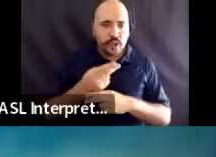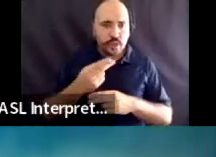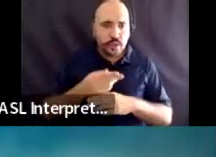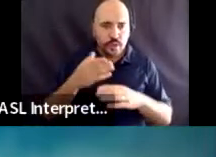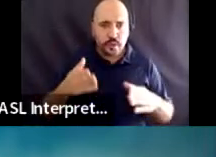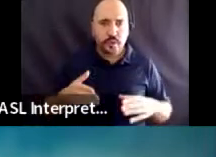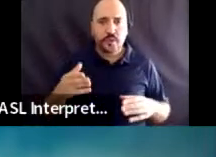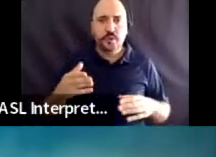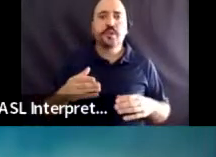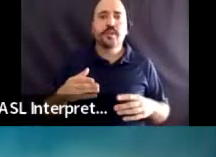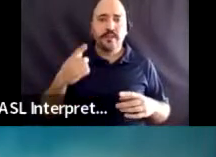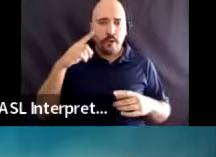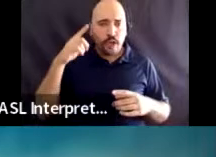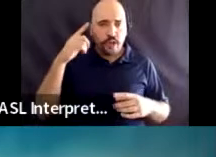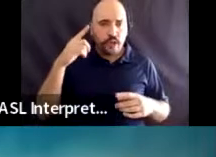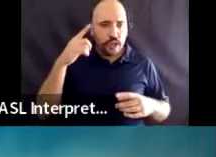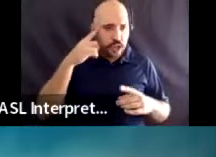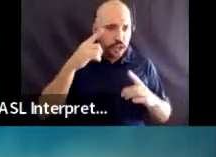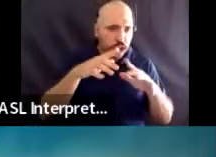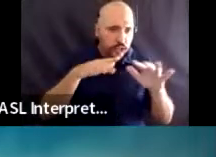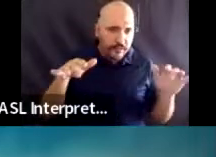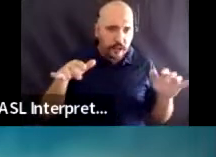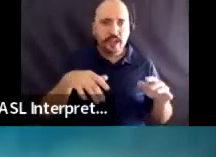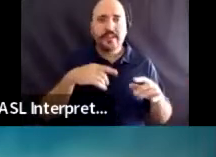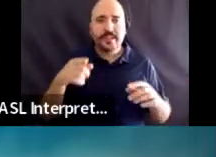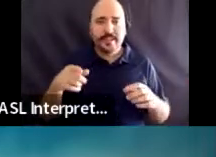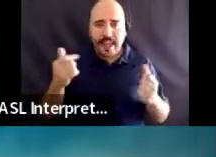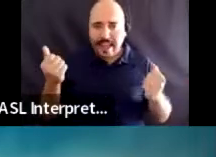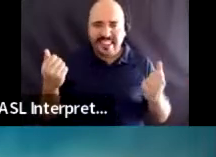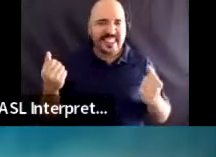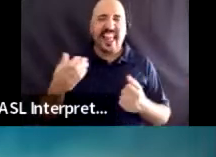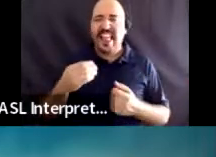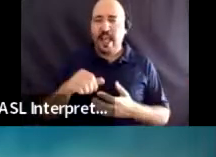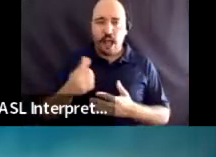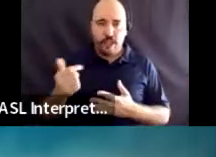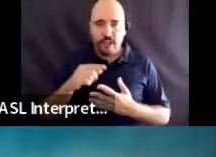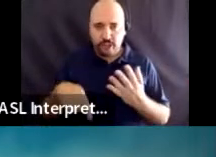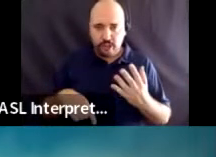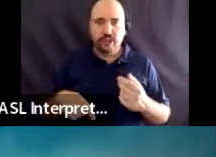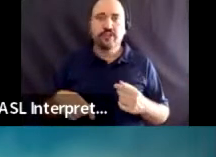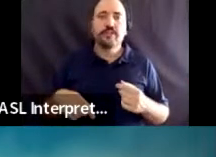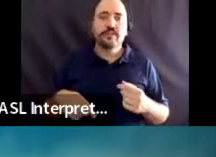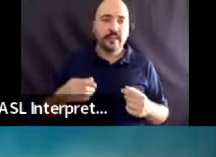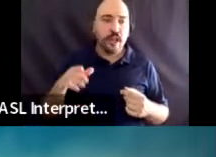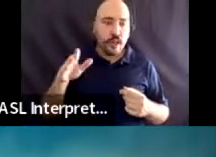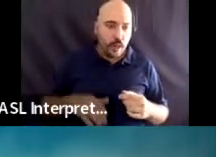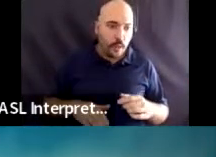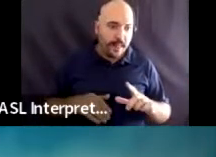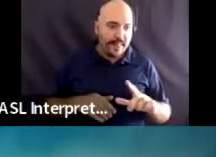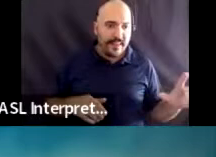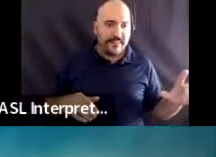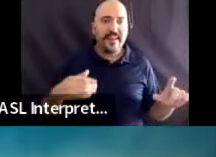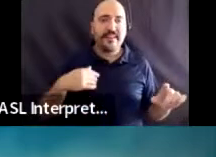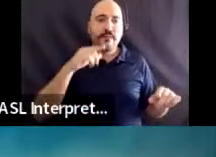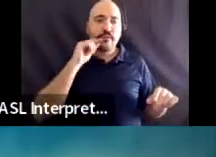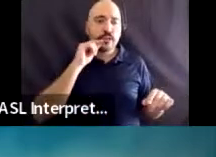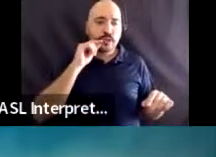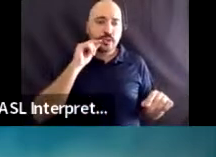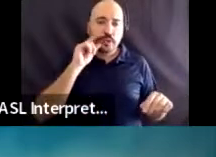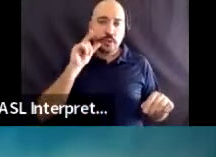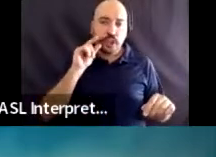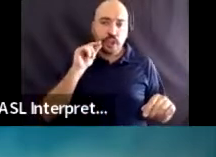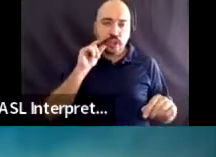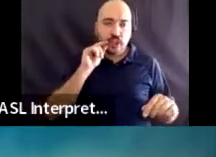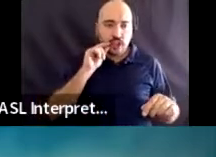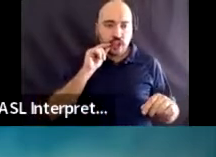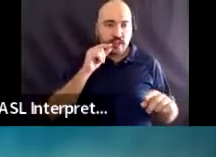for neurodiversity, sign language, and etc. And on the lower left corner, there is the Twitter symbol, and next